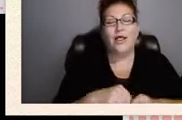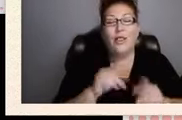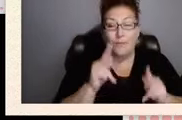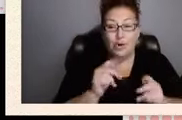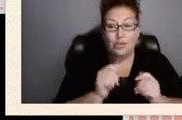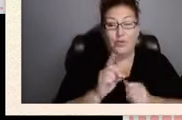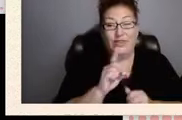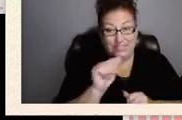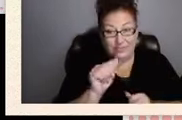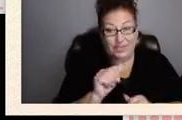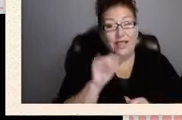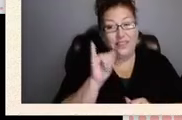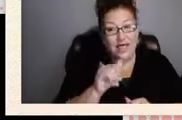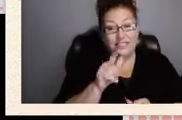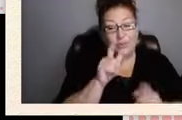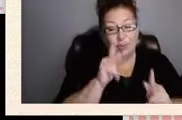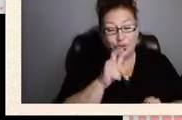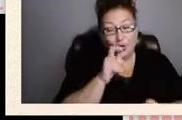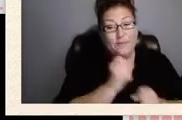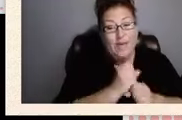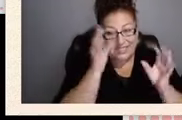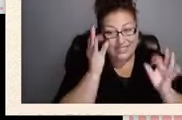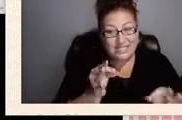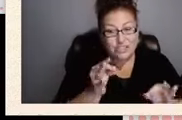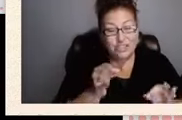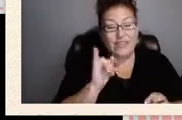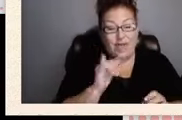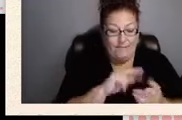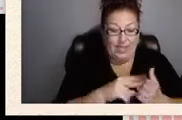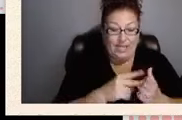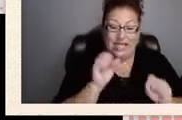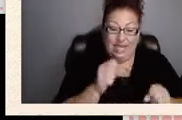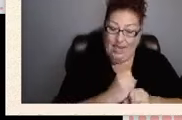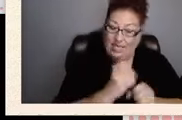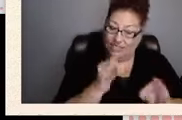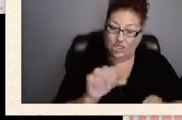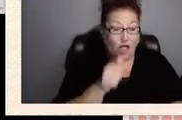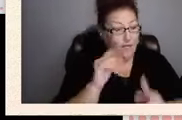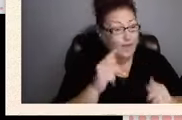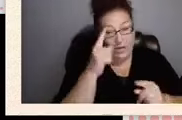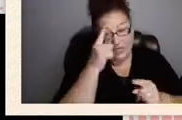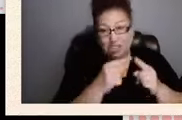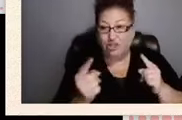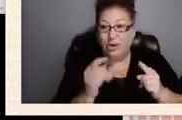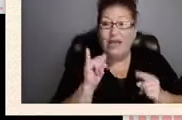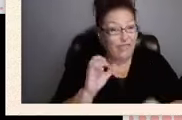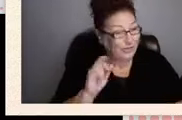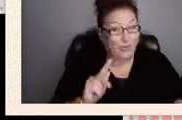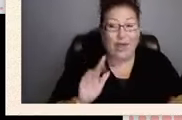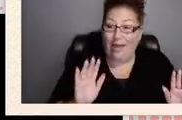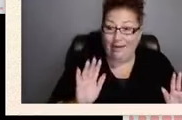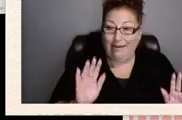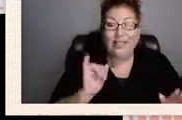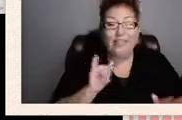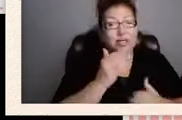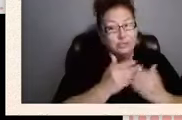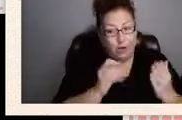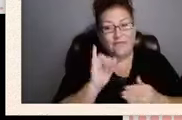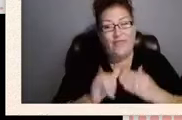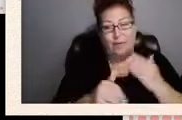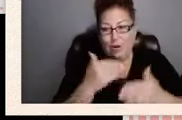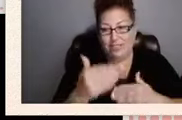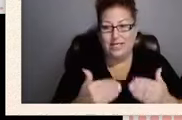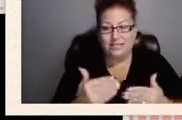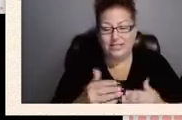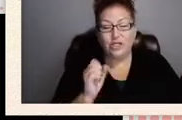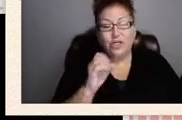decision maker. And that means that they can make decisions that other people disagree with. That is okay. That's part of the process. So